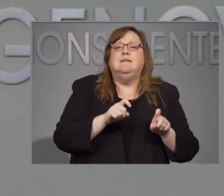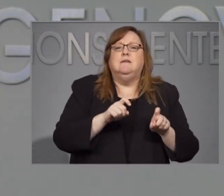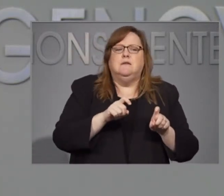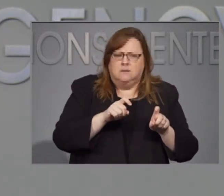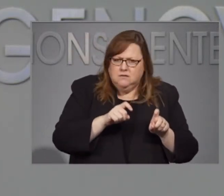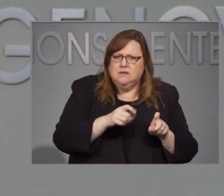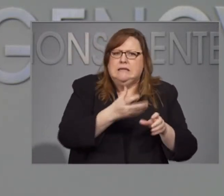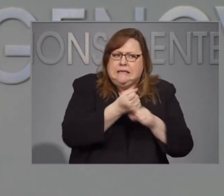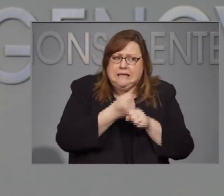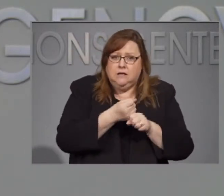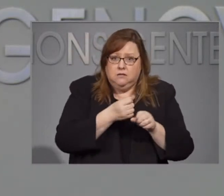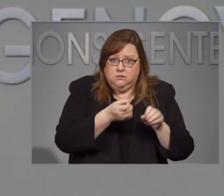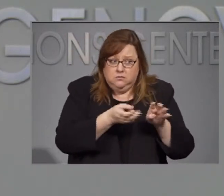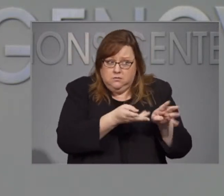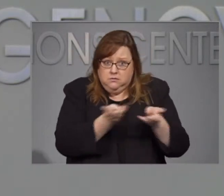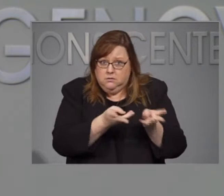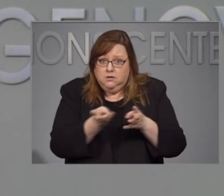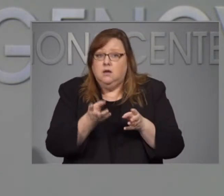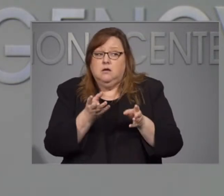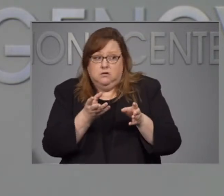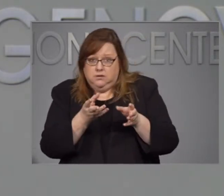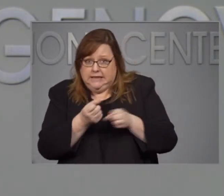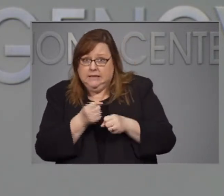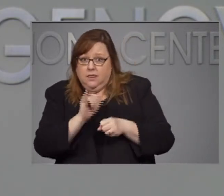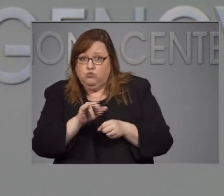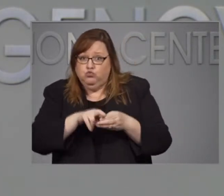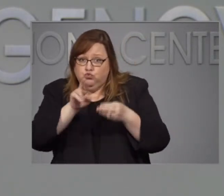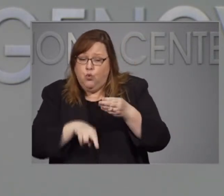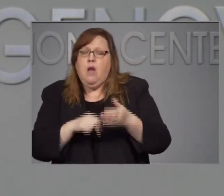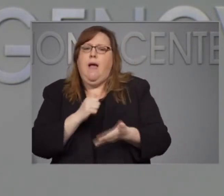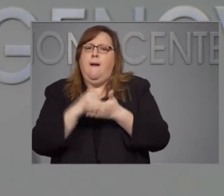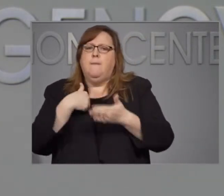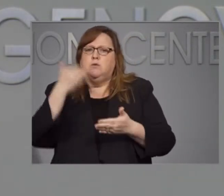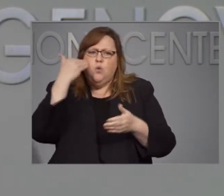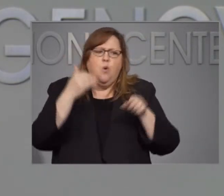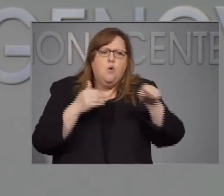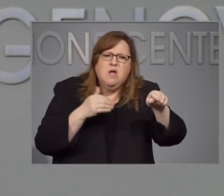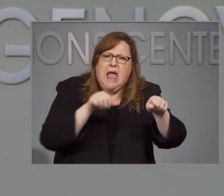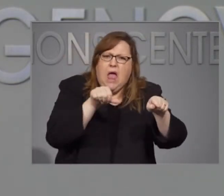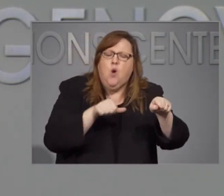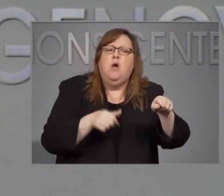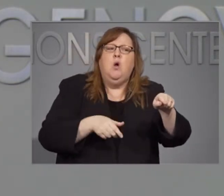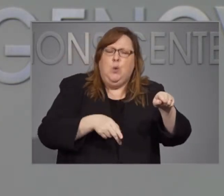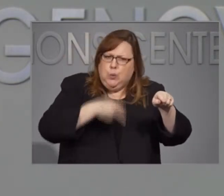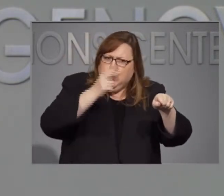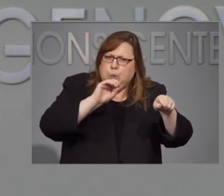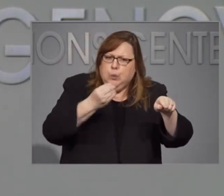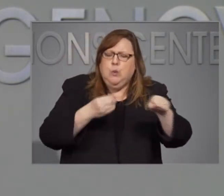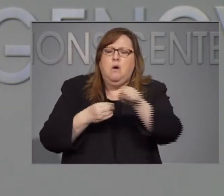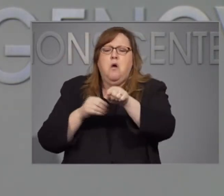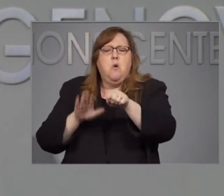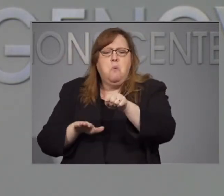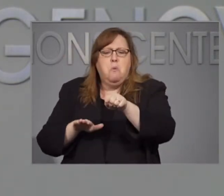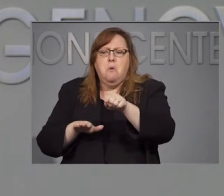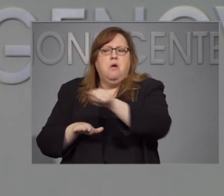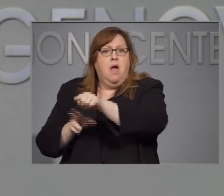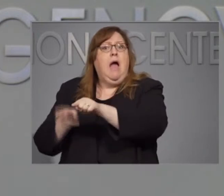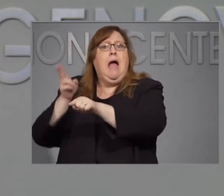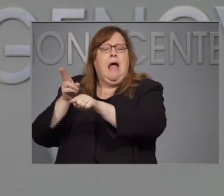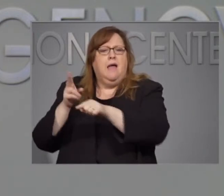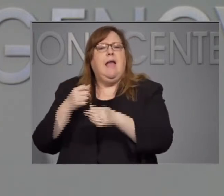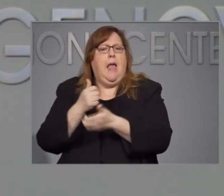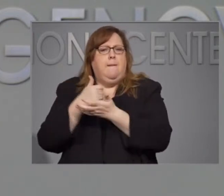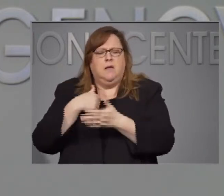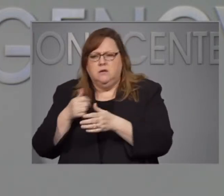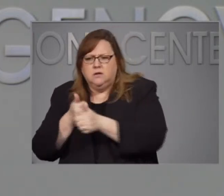to understand how we can isolate it and make sure that folks who are sick, have COVID-19, do stay home. So I